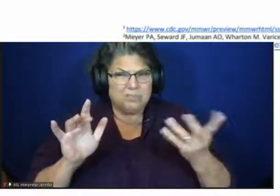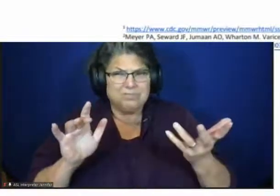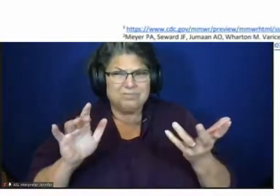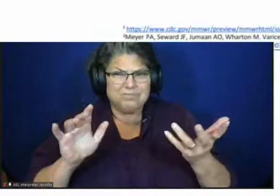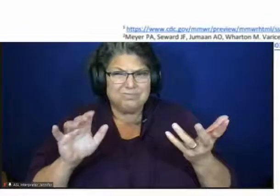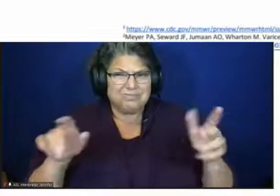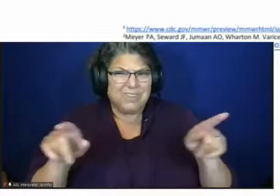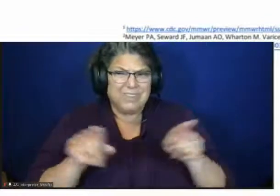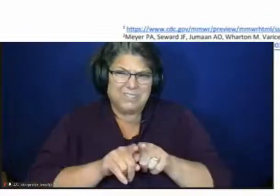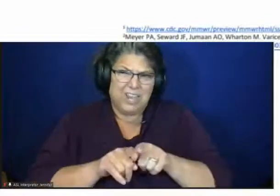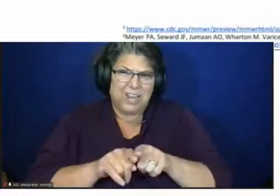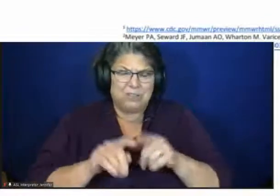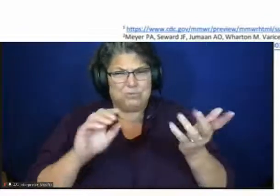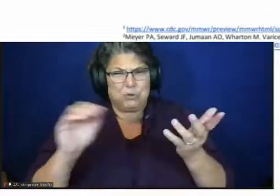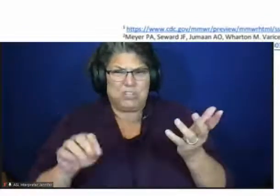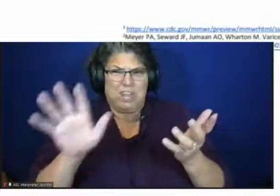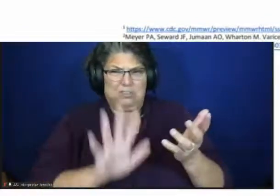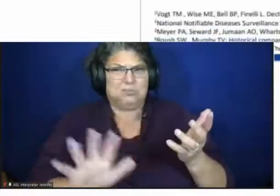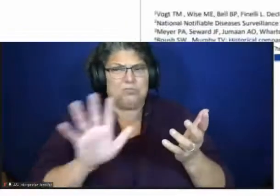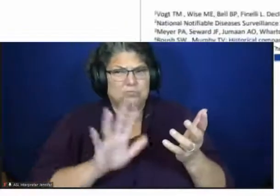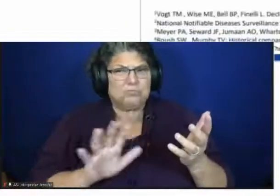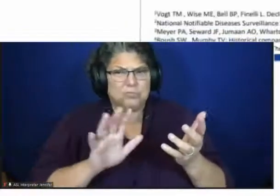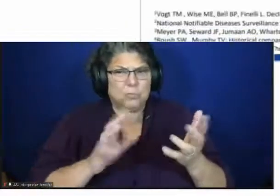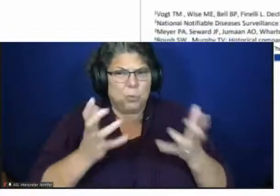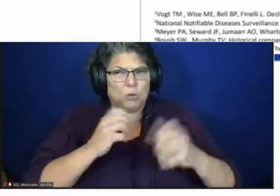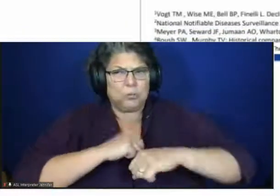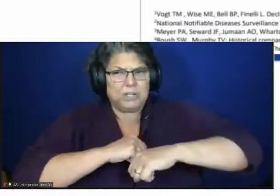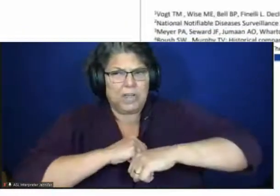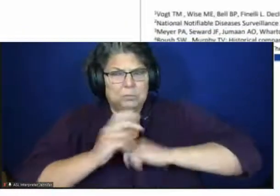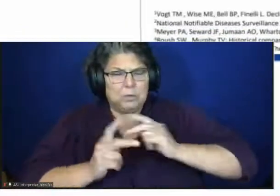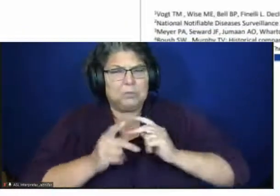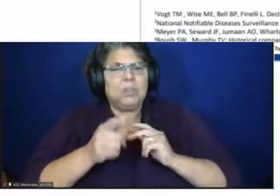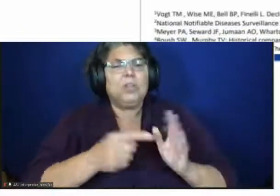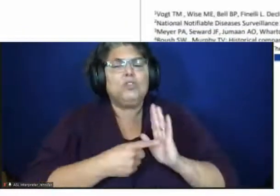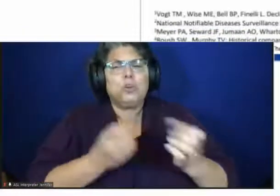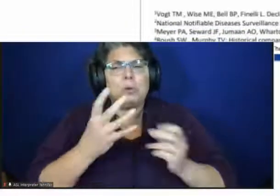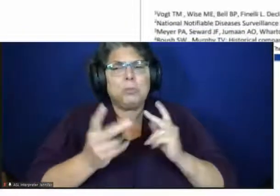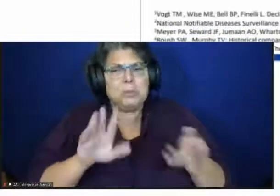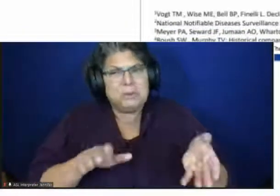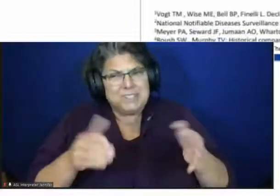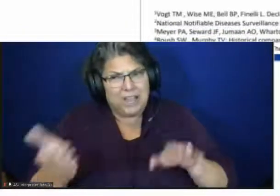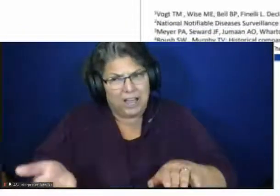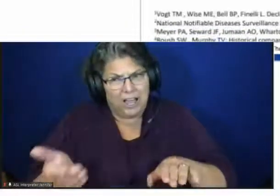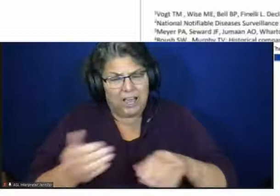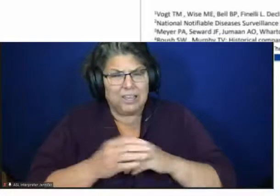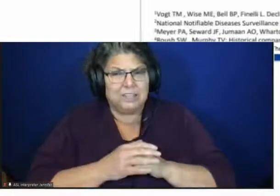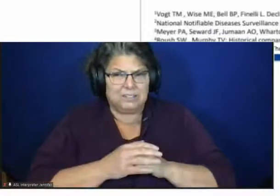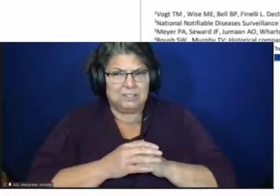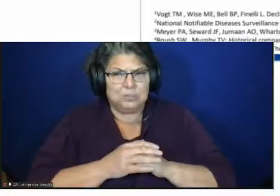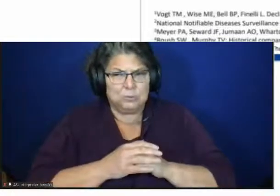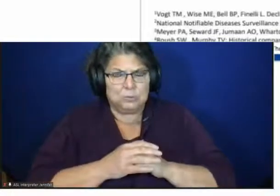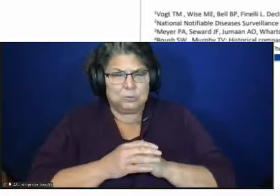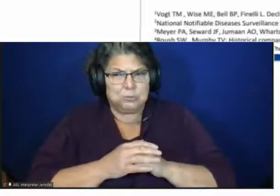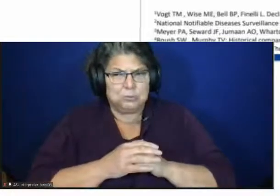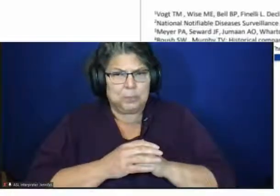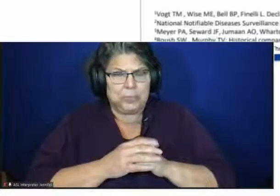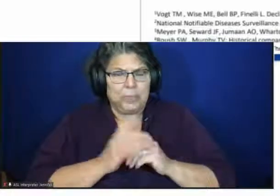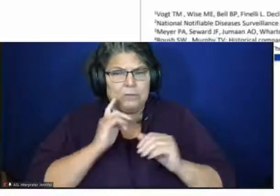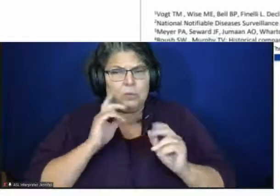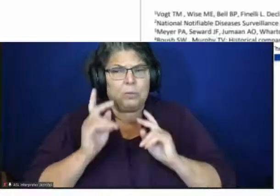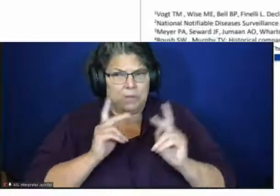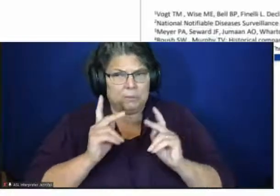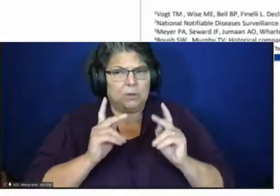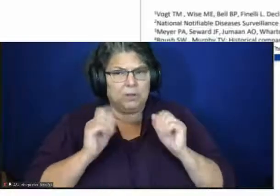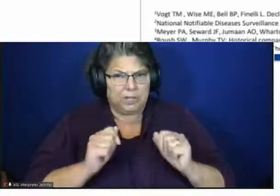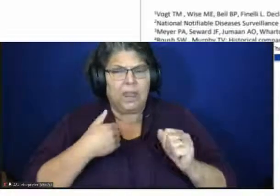protect people. And the next slide shows mortality among these vaccine preventable diseases. Can we go